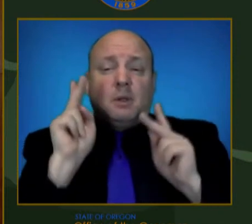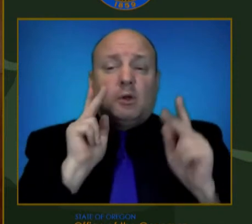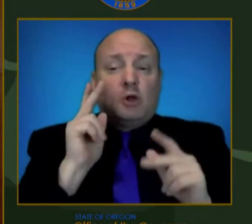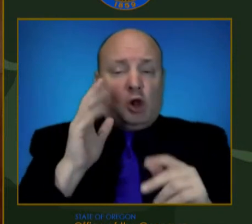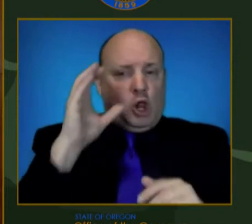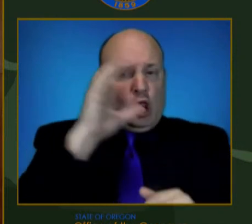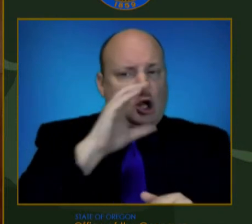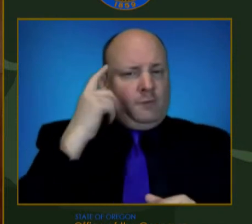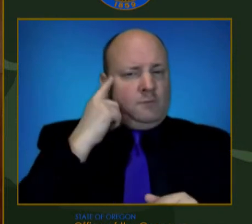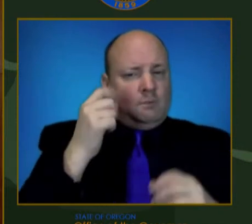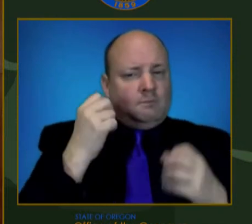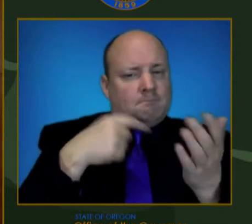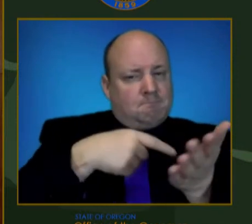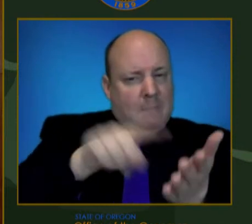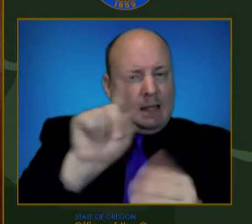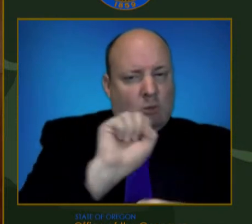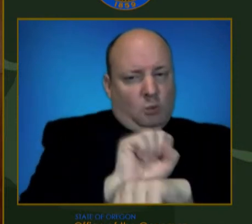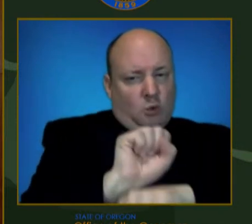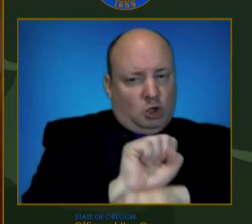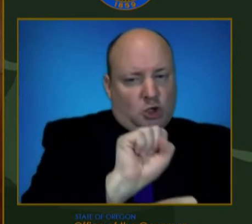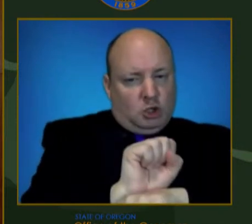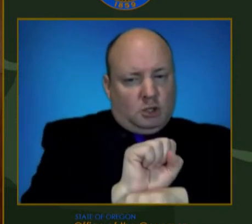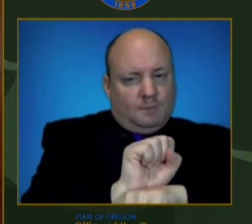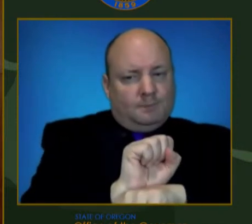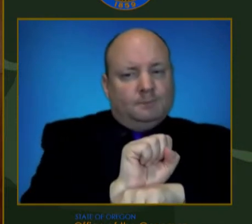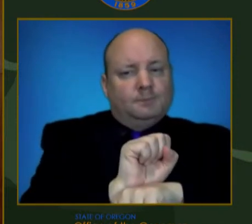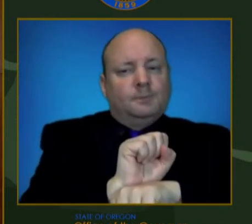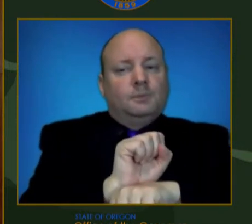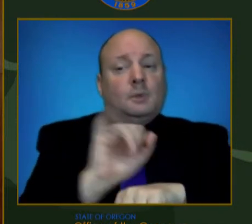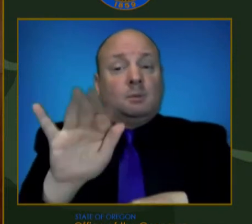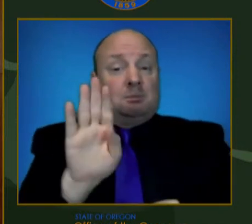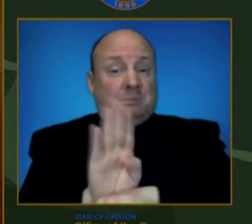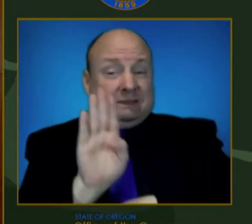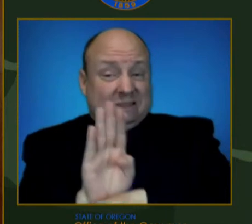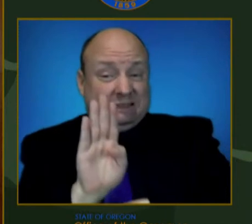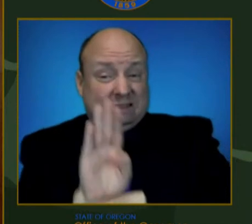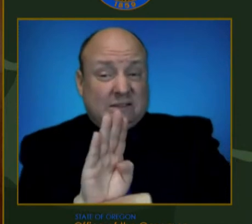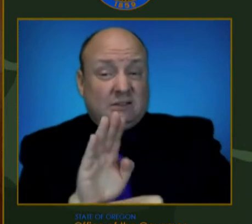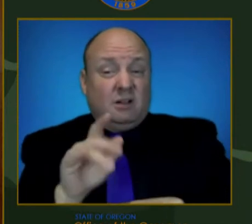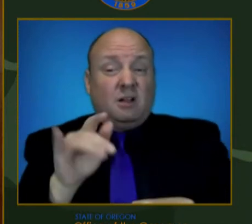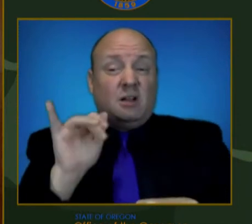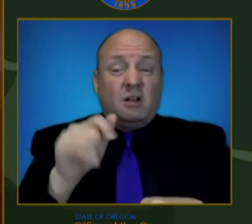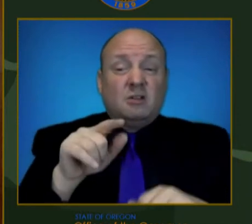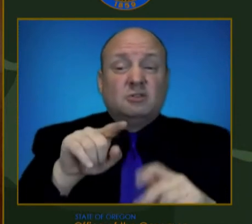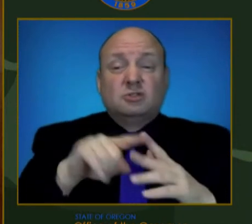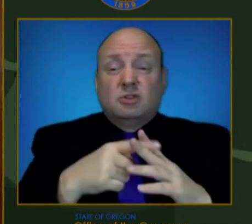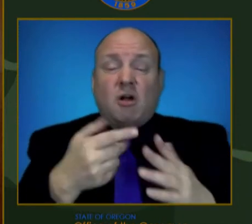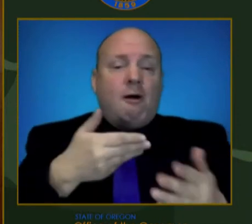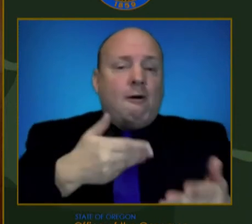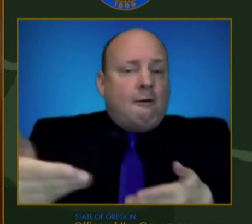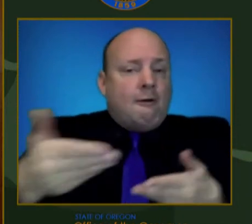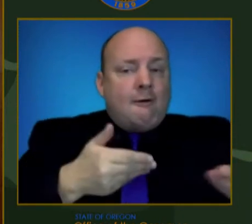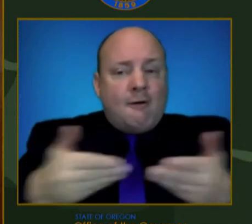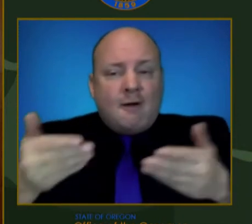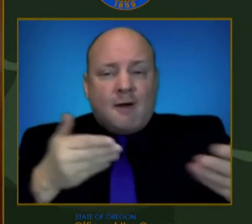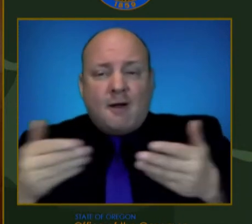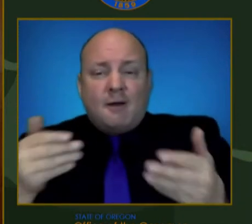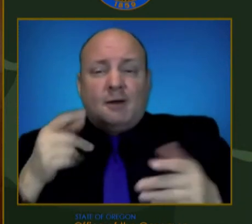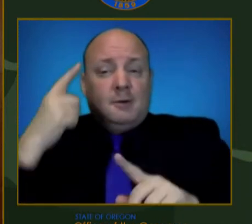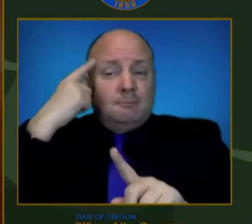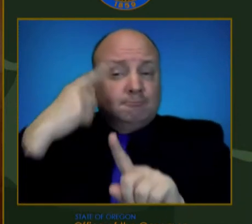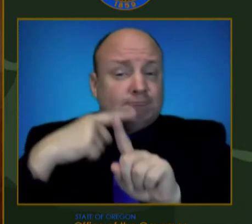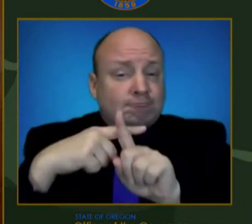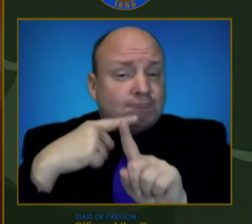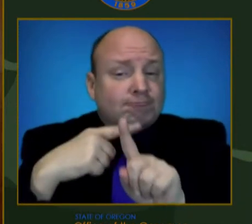careers. Employers are having difficulty hiring. There are glimmers of hope, like higher wages for